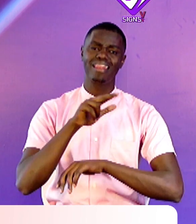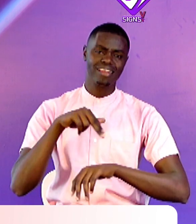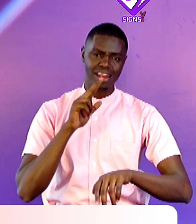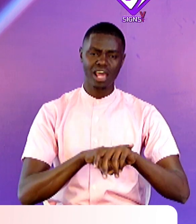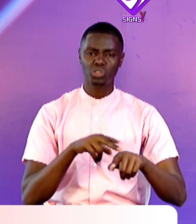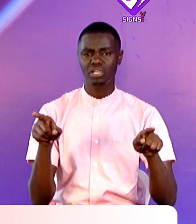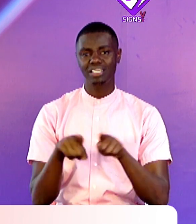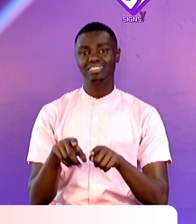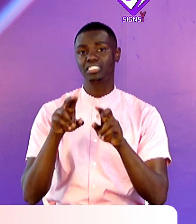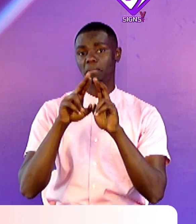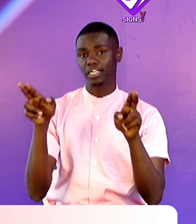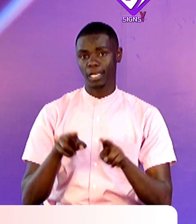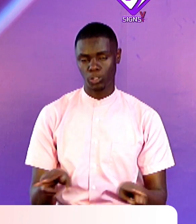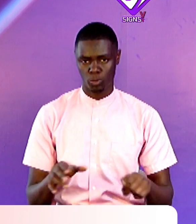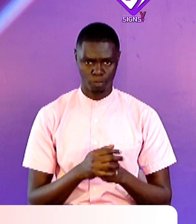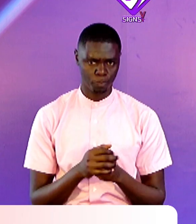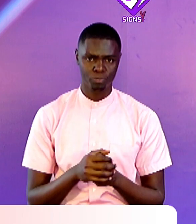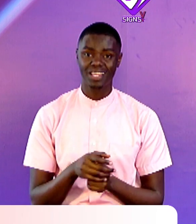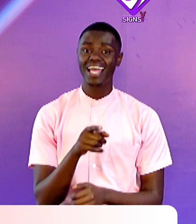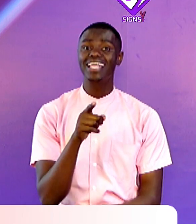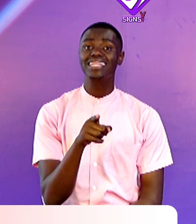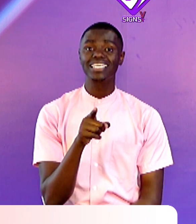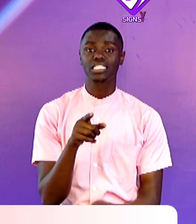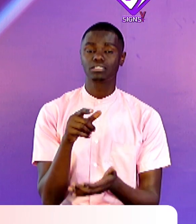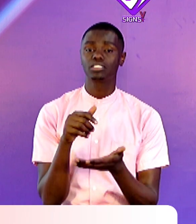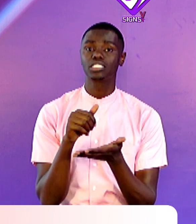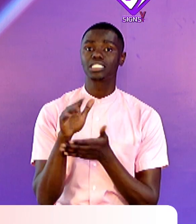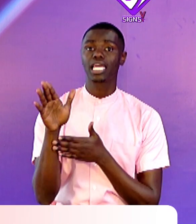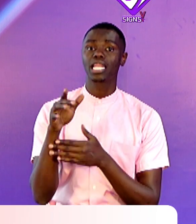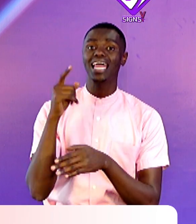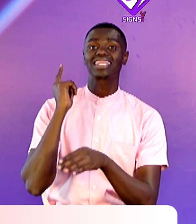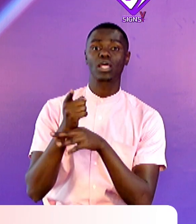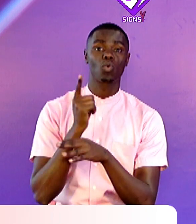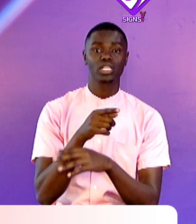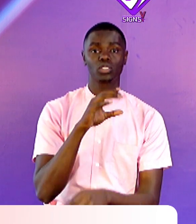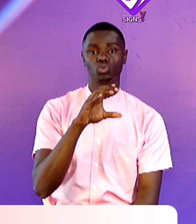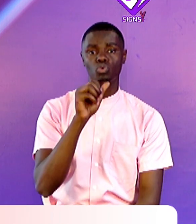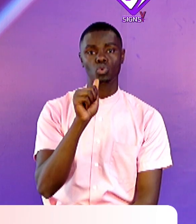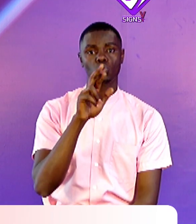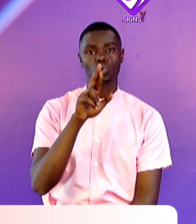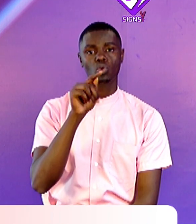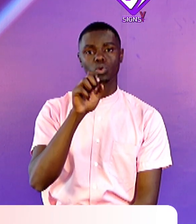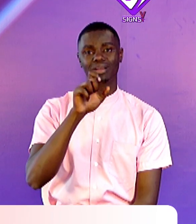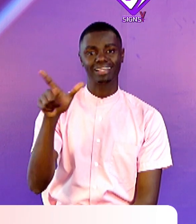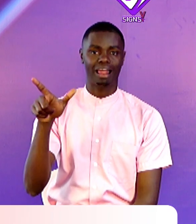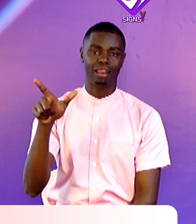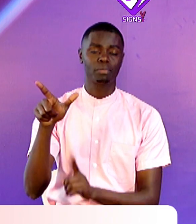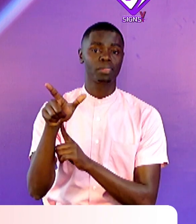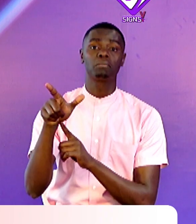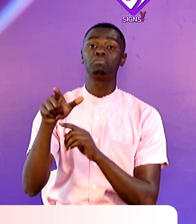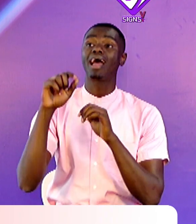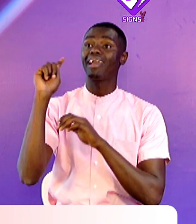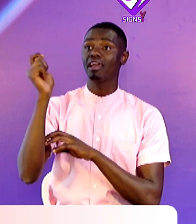internationally. And that should send a warning to the cartels. Yes. That Kenya is